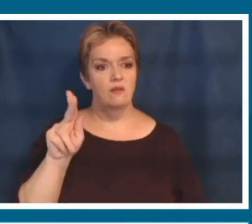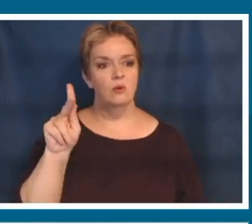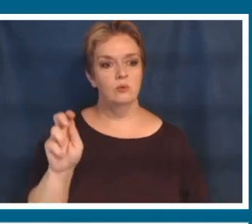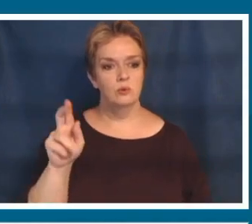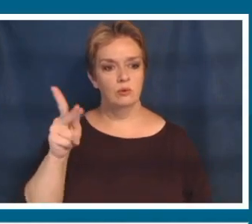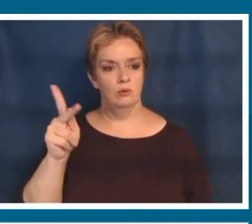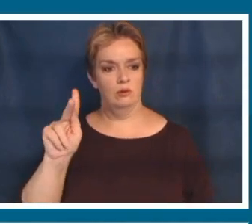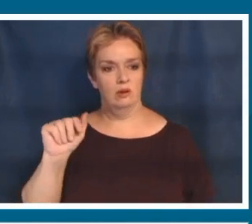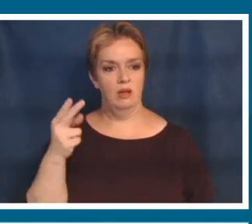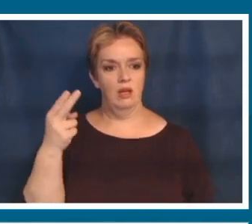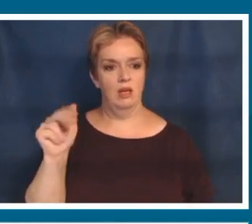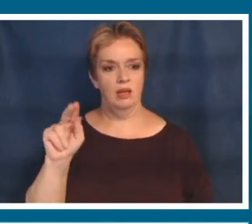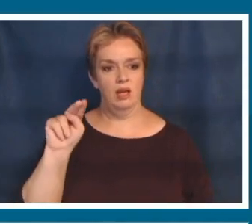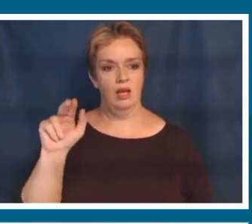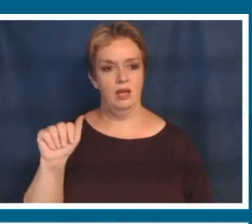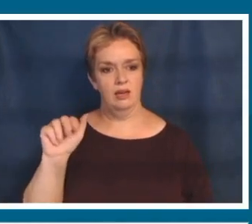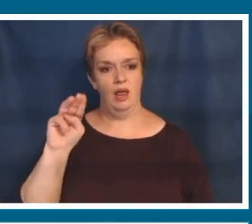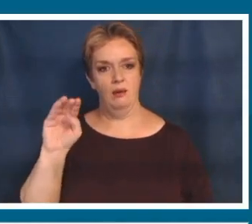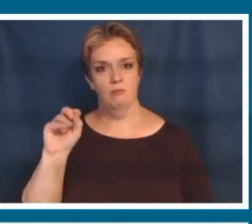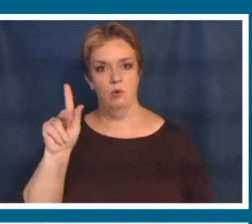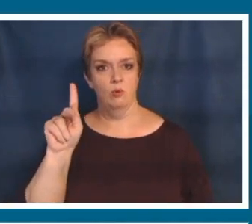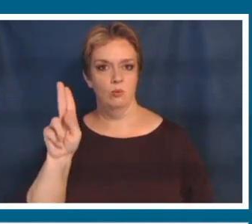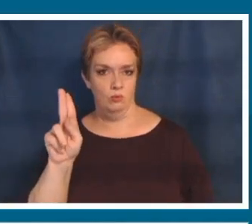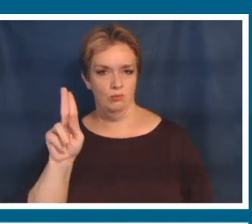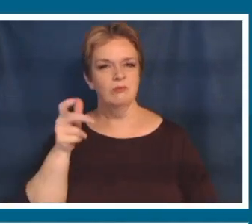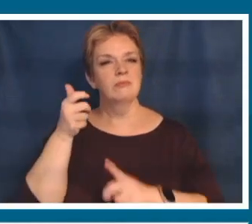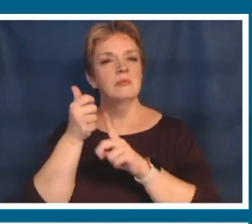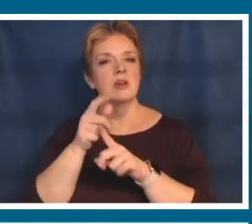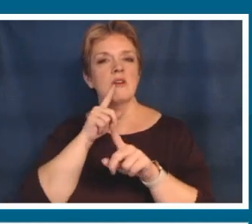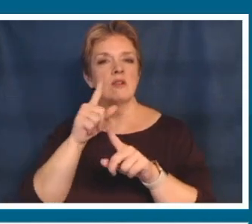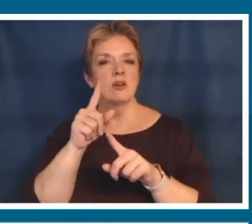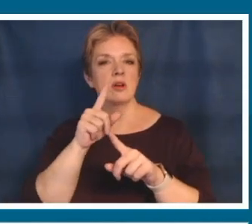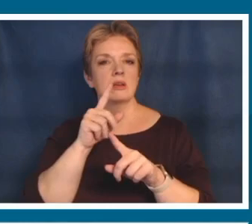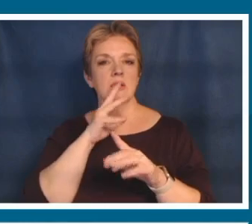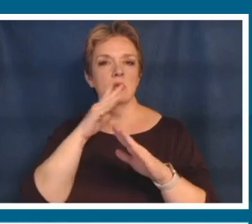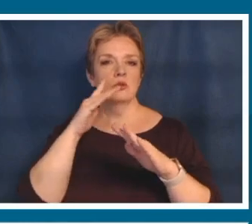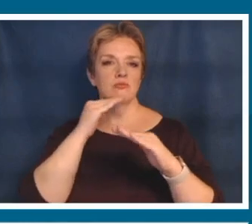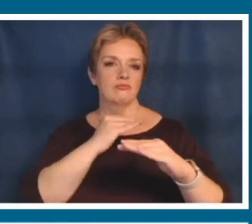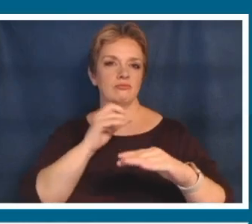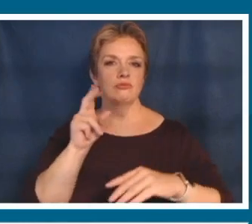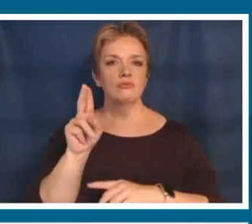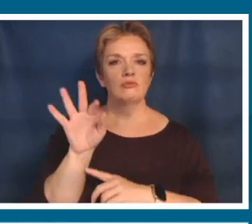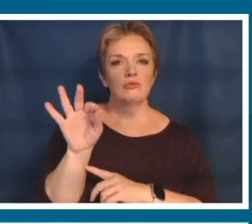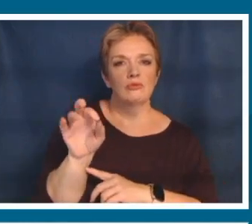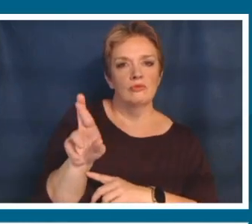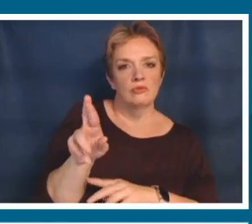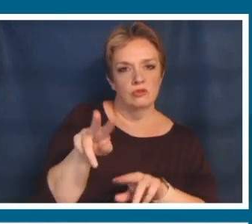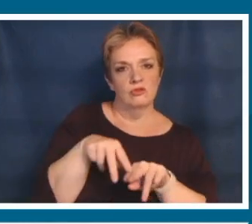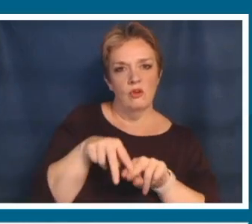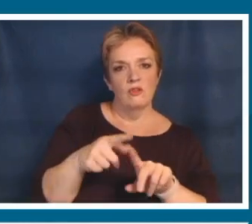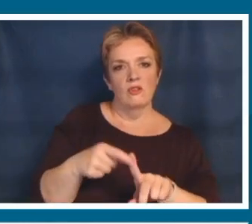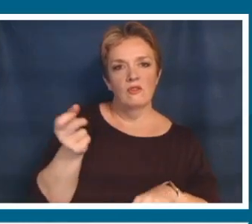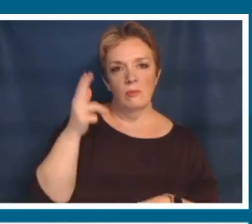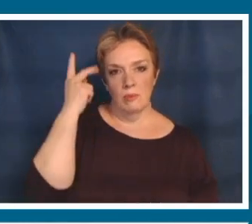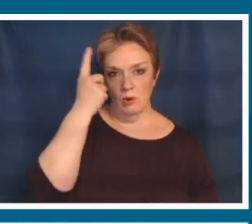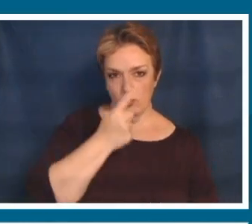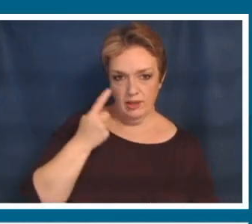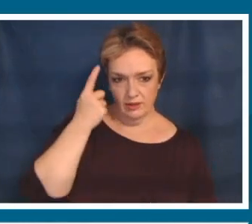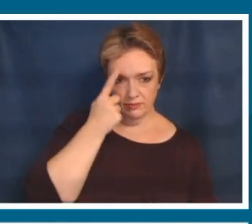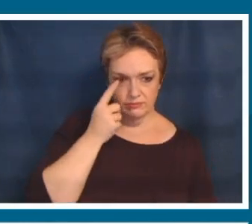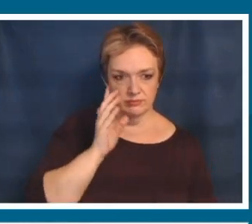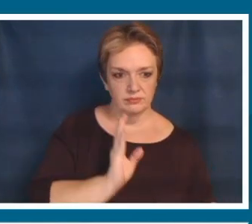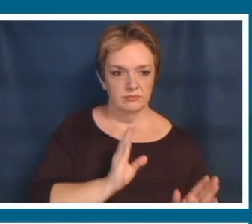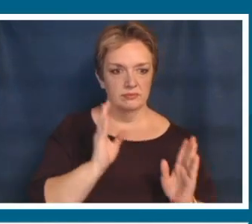a famous surfer from Hawaii. I also have from Chronicling America, which is a